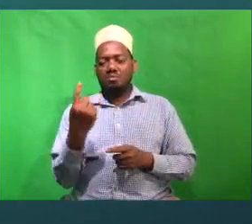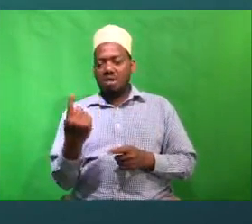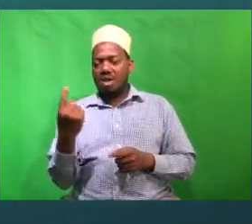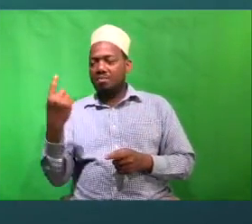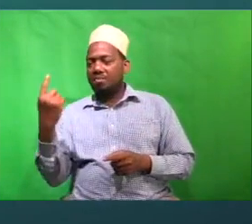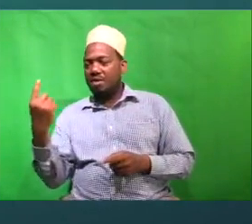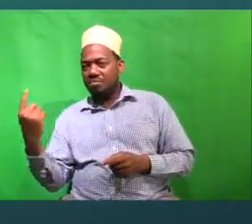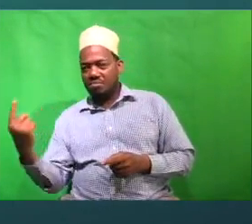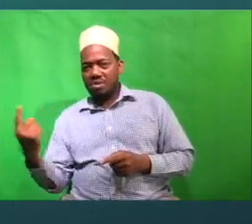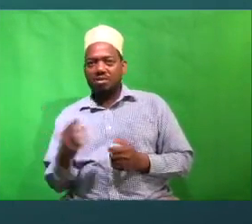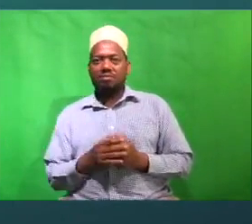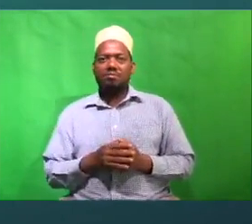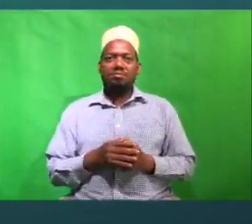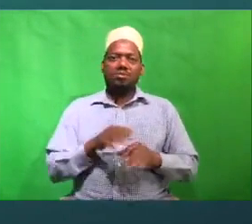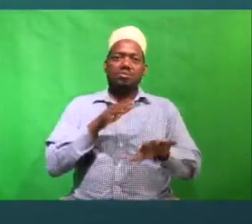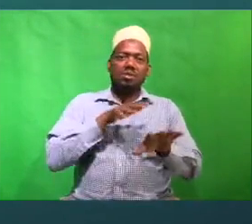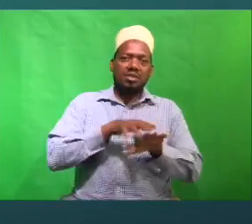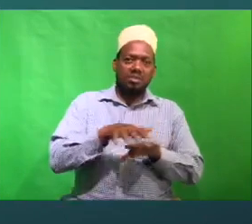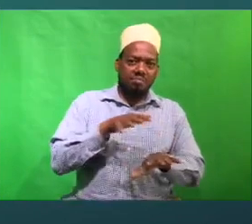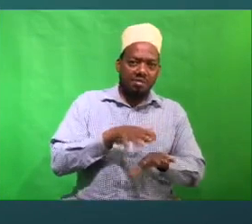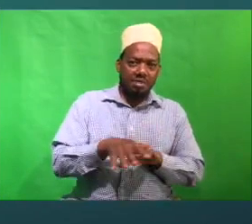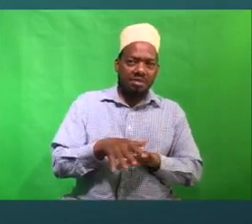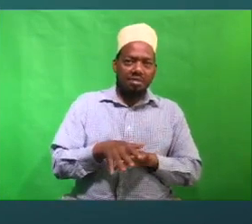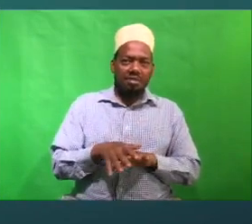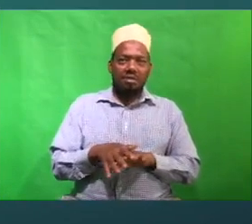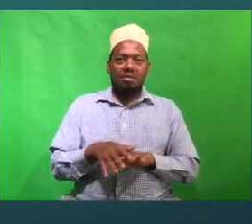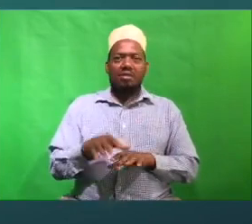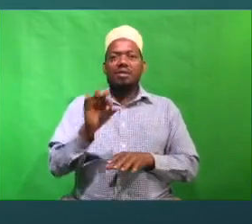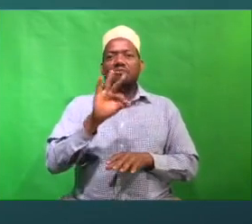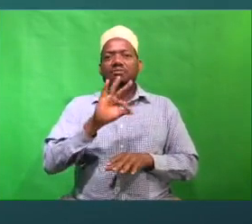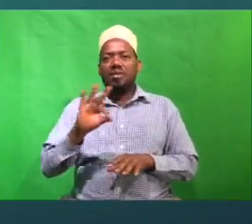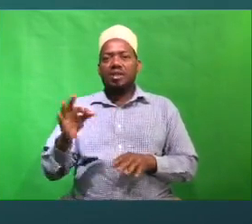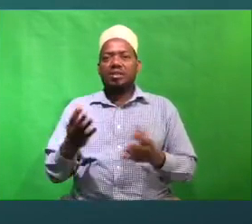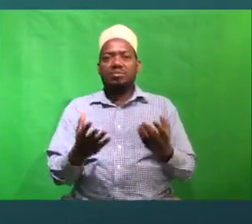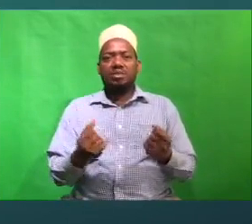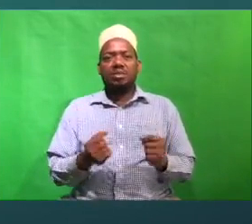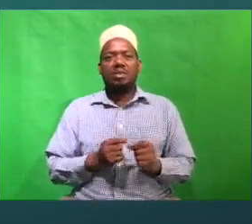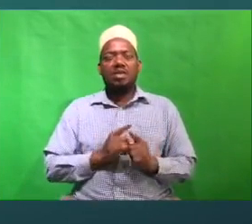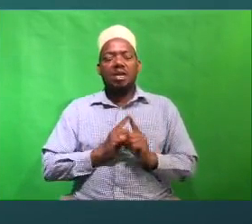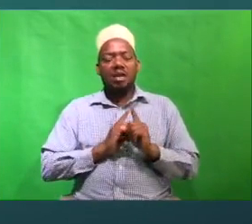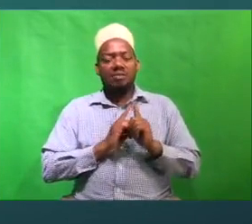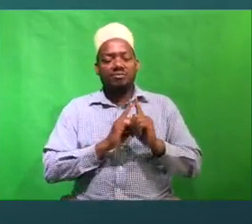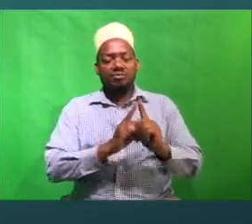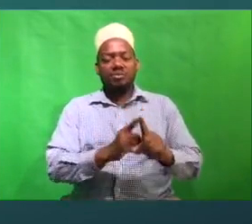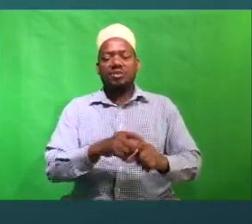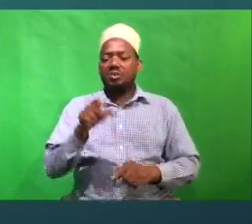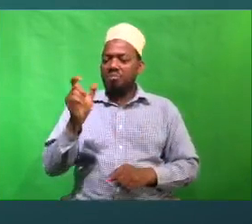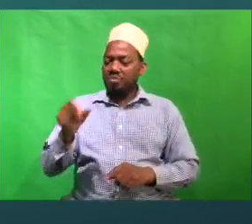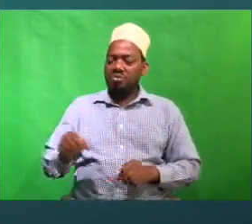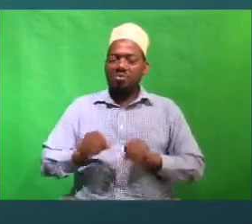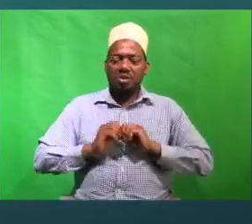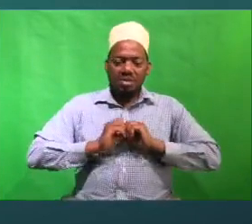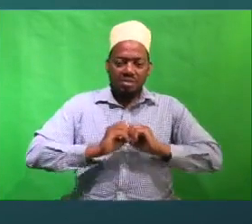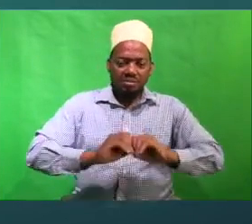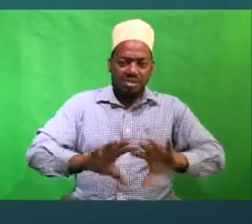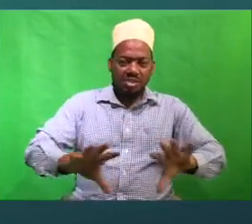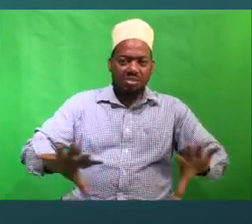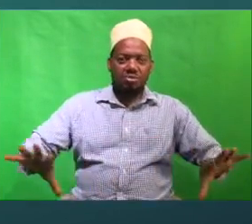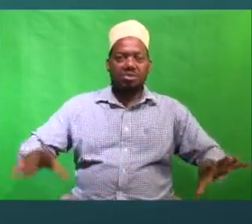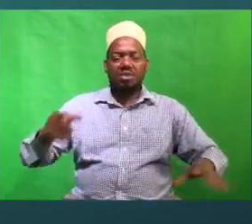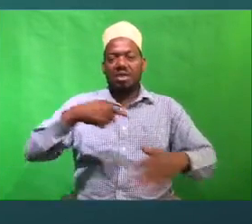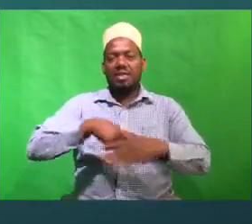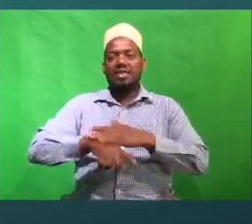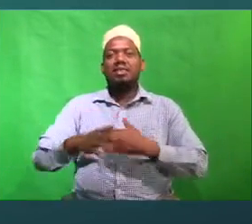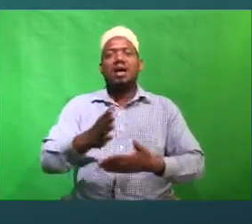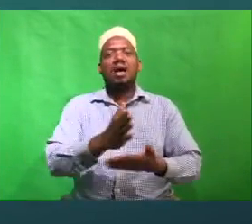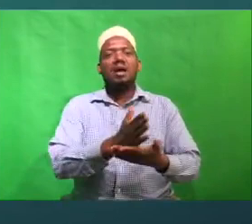order to understand in detail about these factors which can influence the people to distribute in